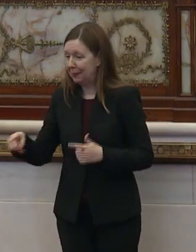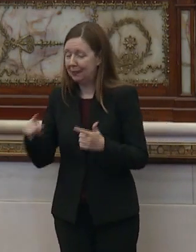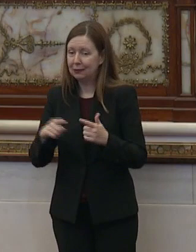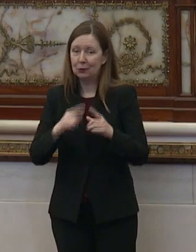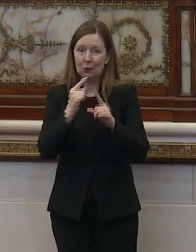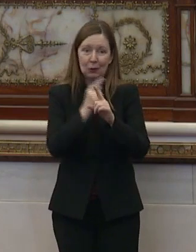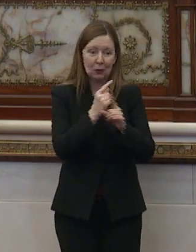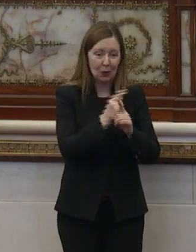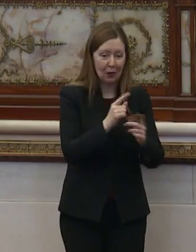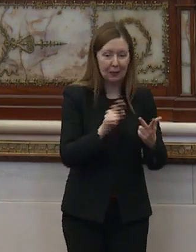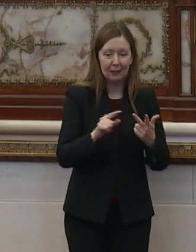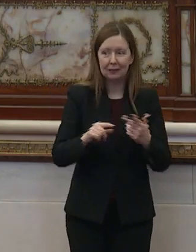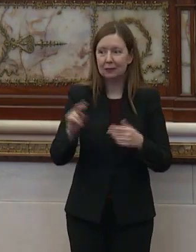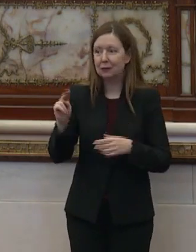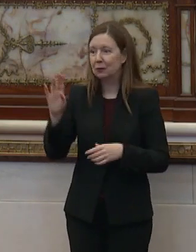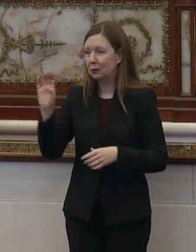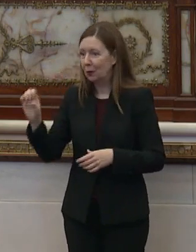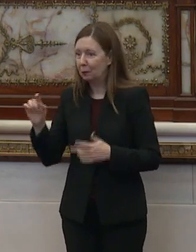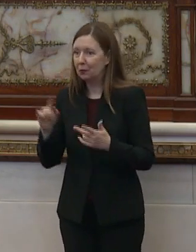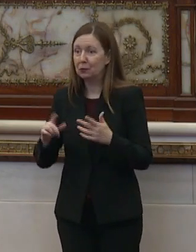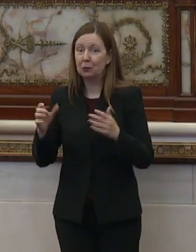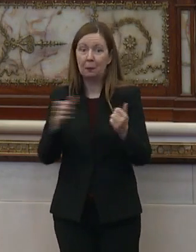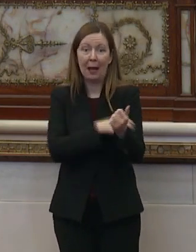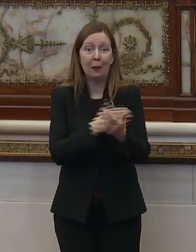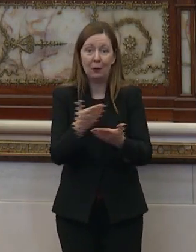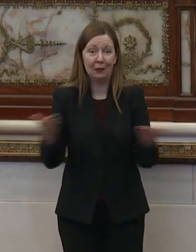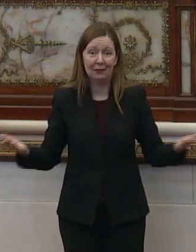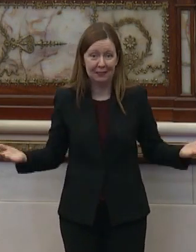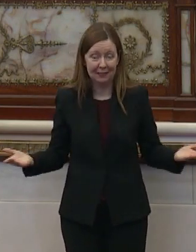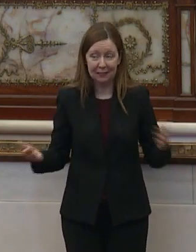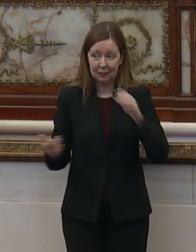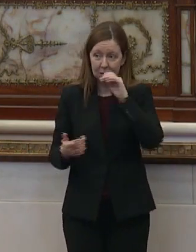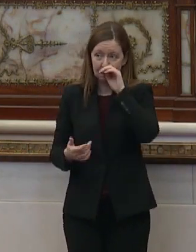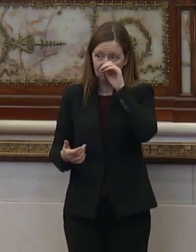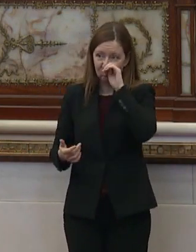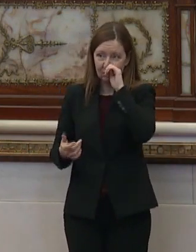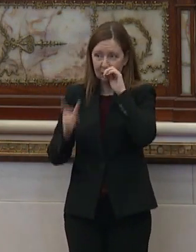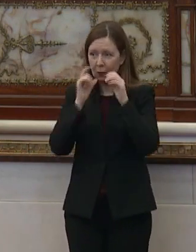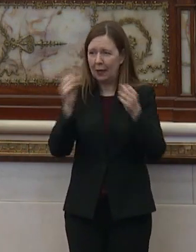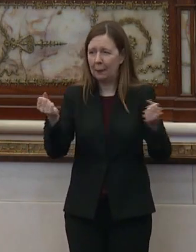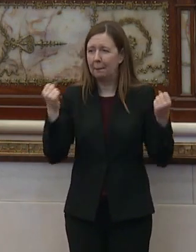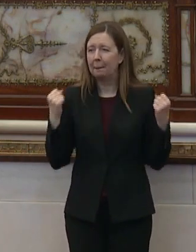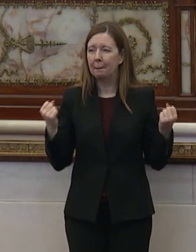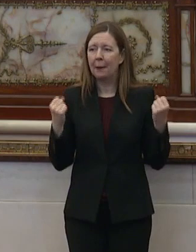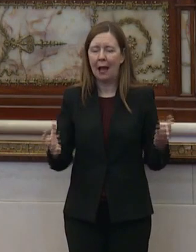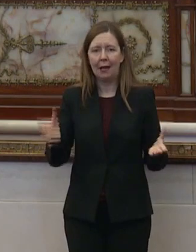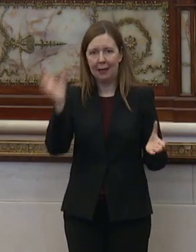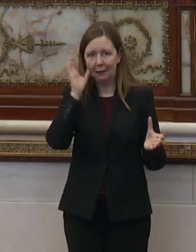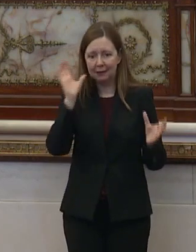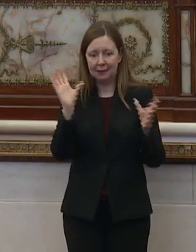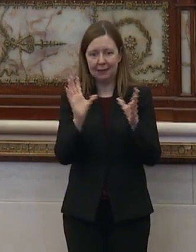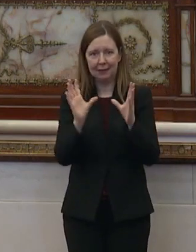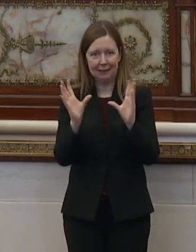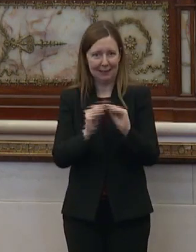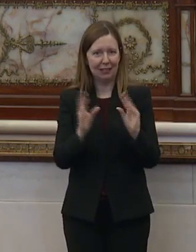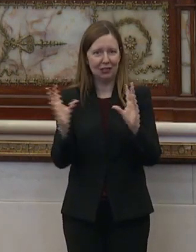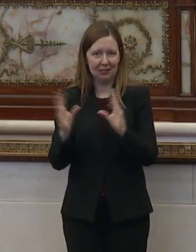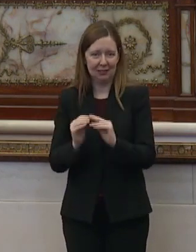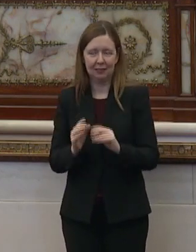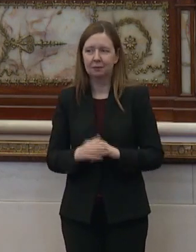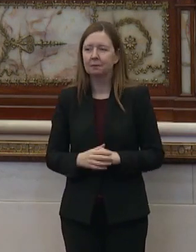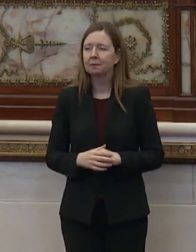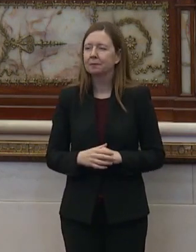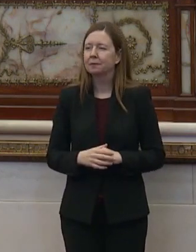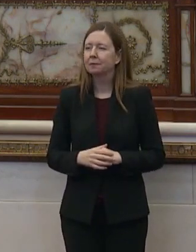Guardians to Noble to Power, who had a series of listening sessions,